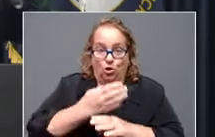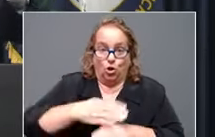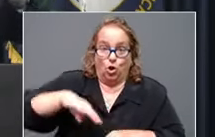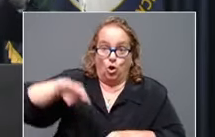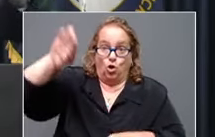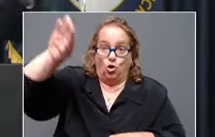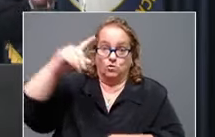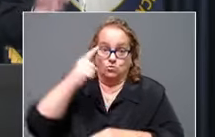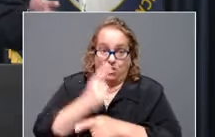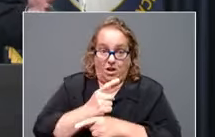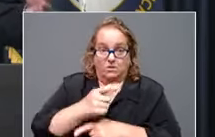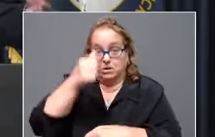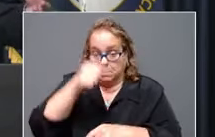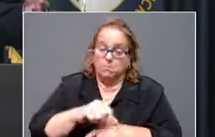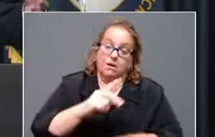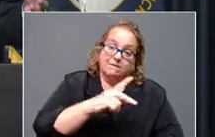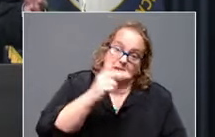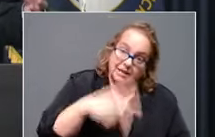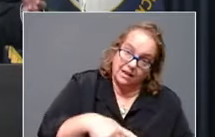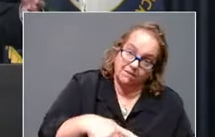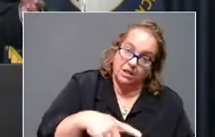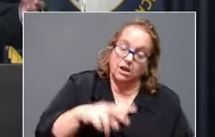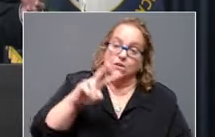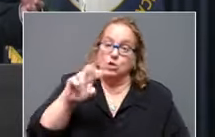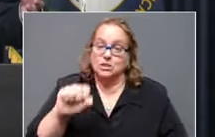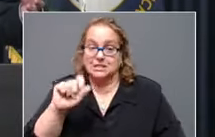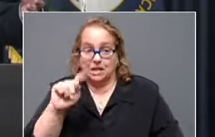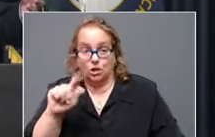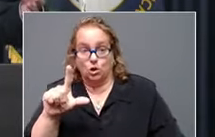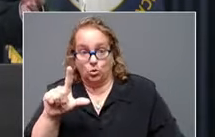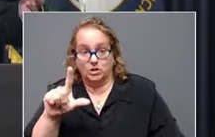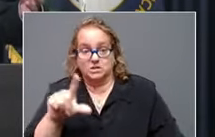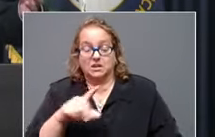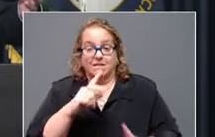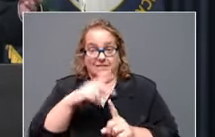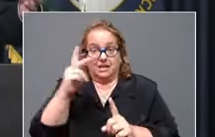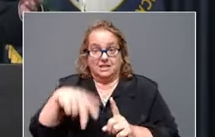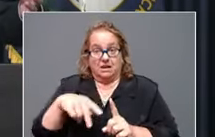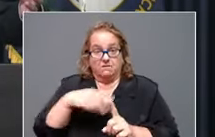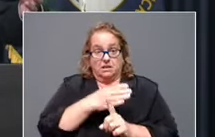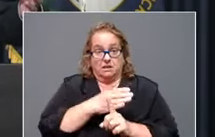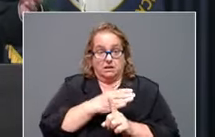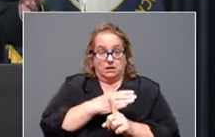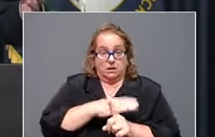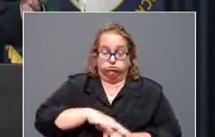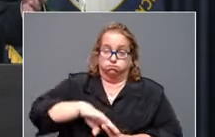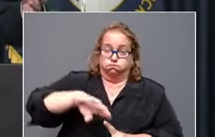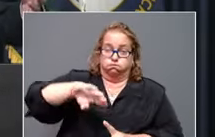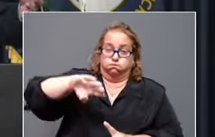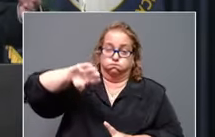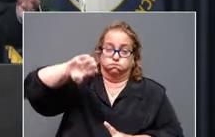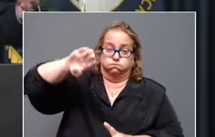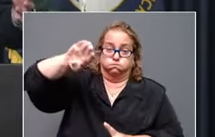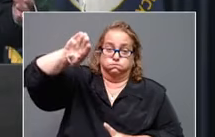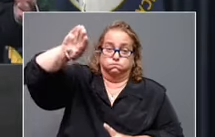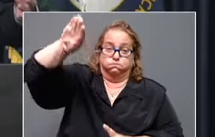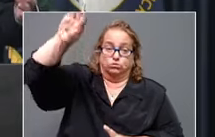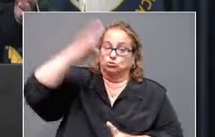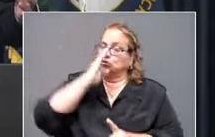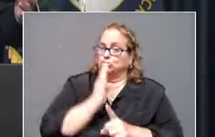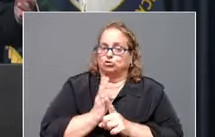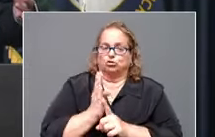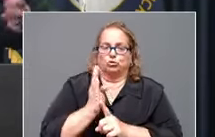remember Philadelphia versus St. Louis? That Philadelphia curve was a diagonal line almost straight